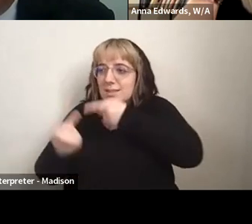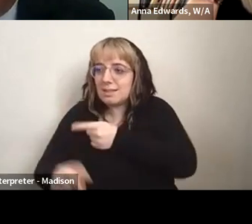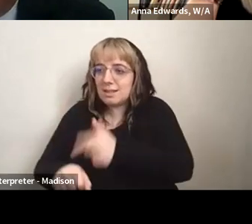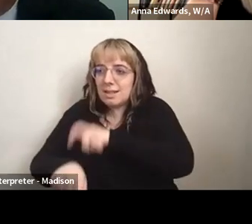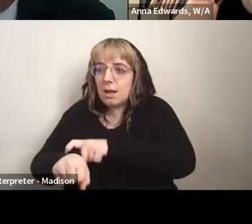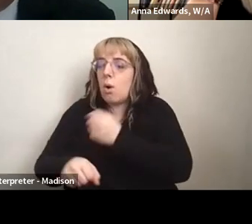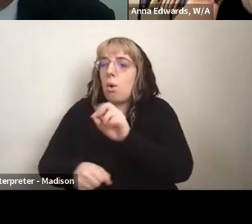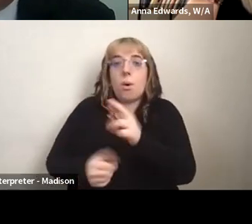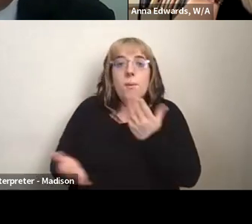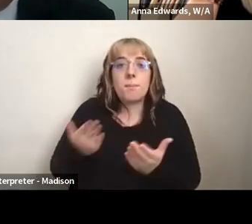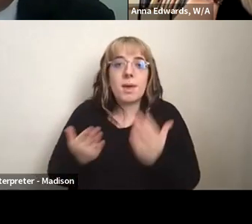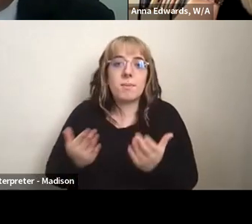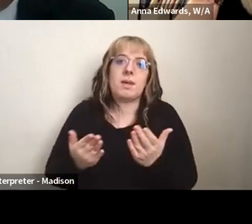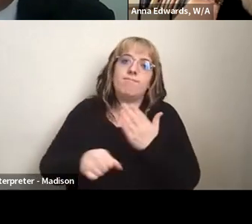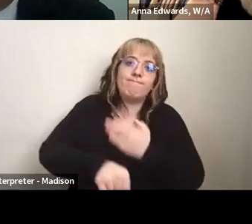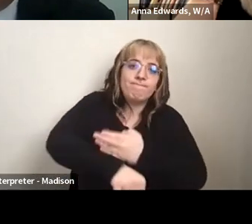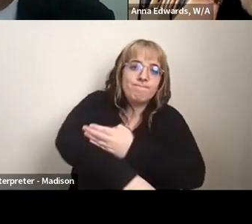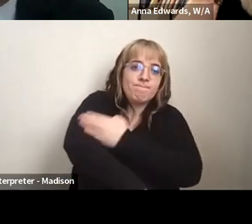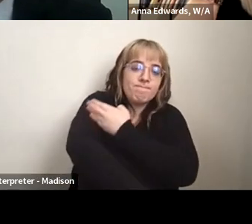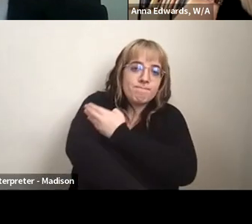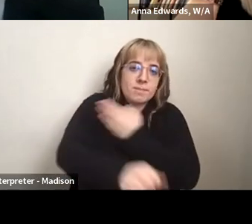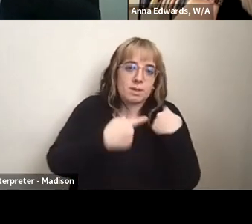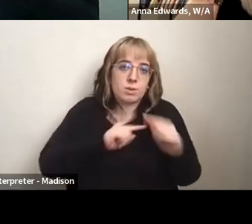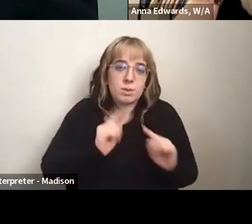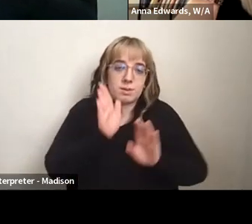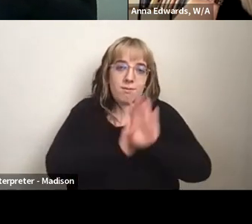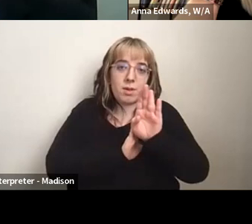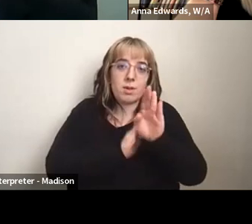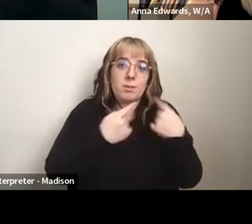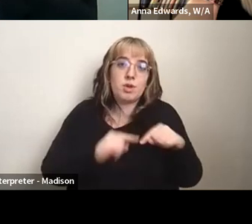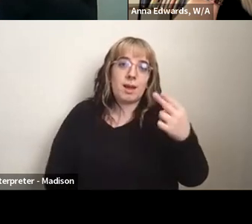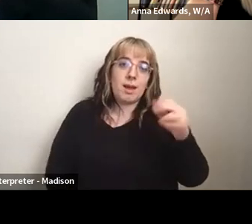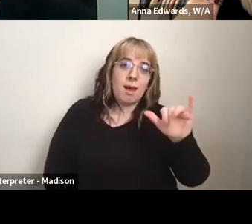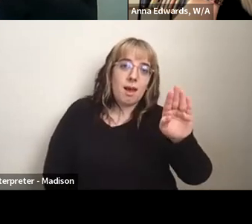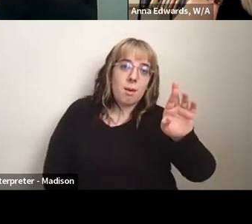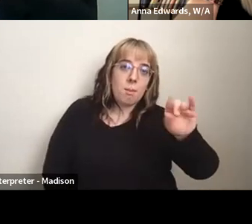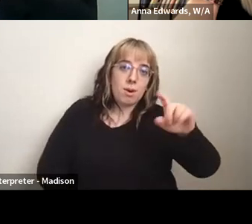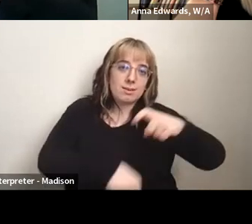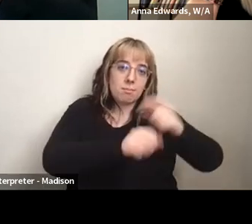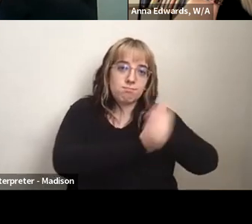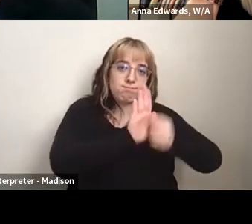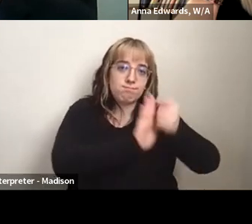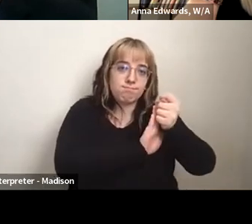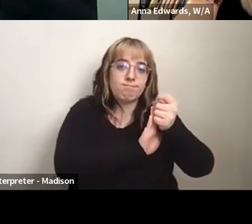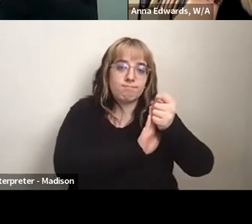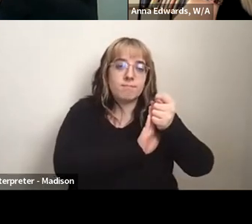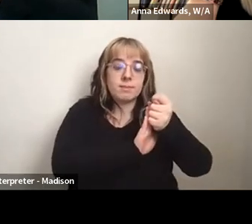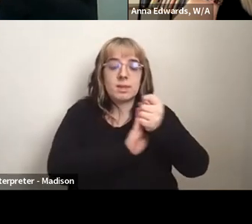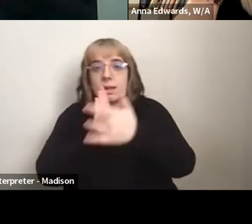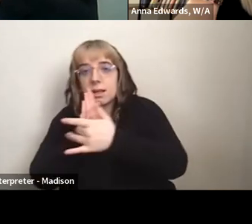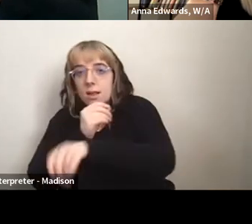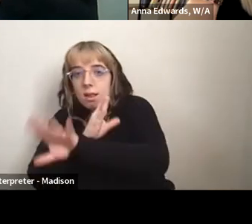maybe acquired during the hybrid time. So we've really worked